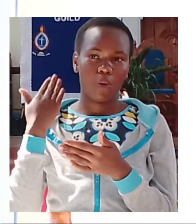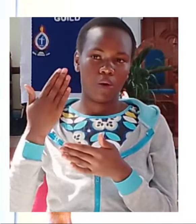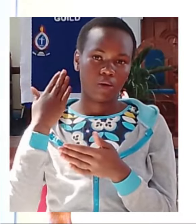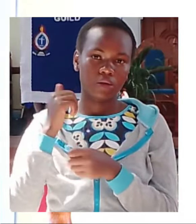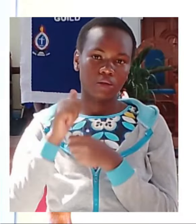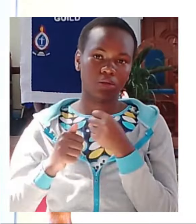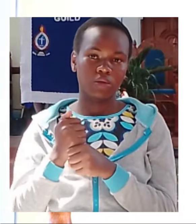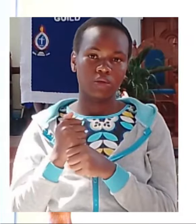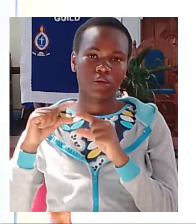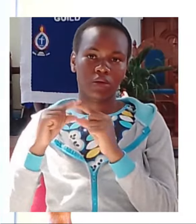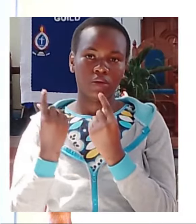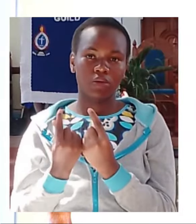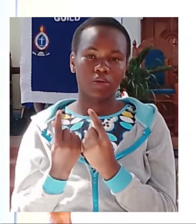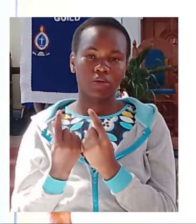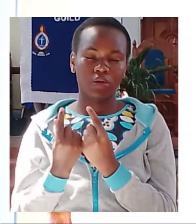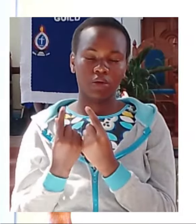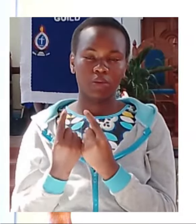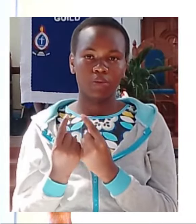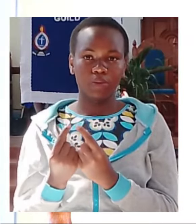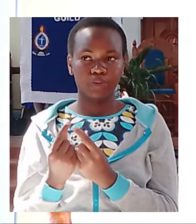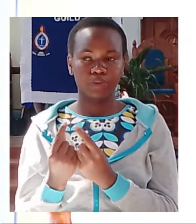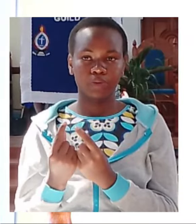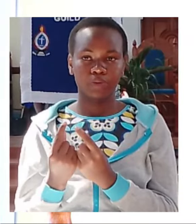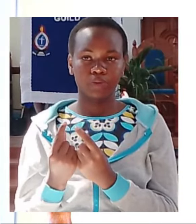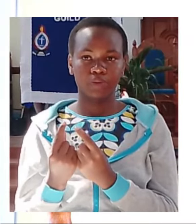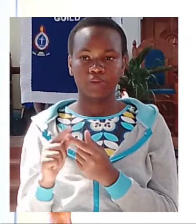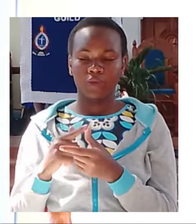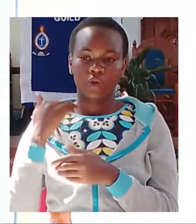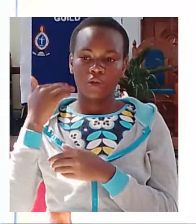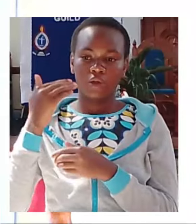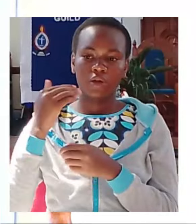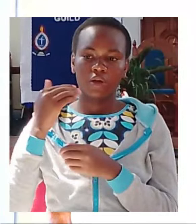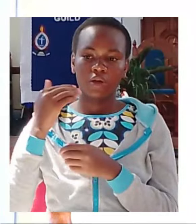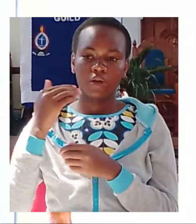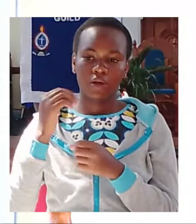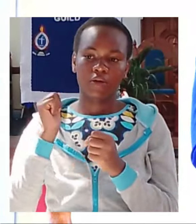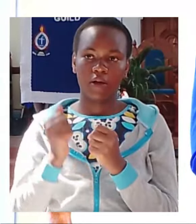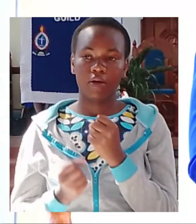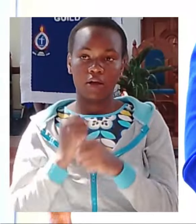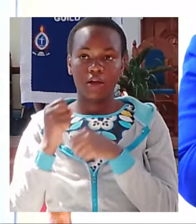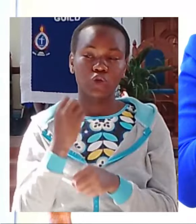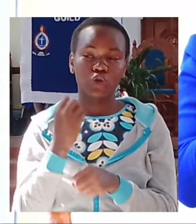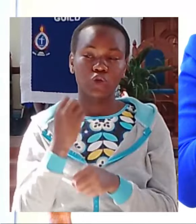If this group that you're shepherding, in the next 5 years, there will be only 2 girls